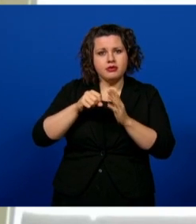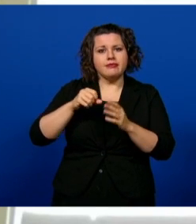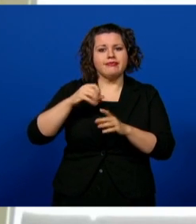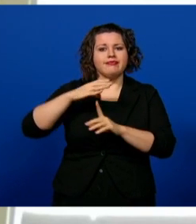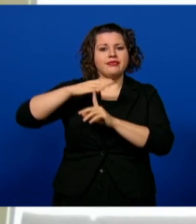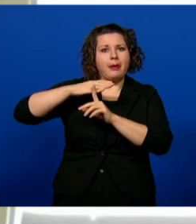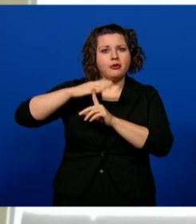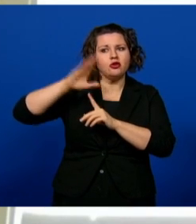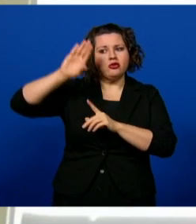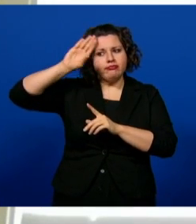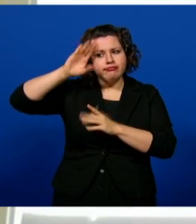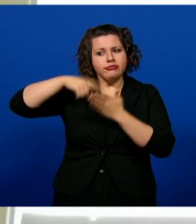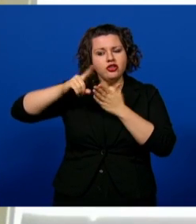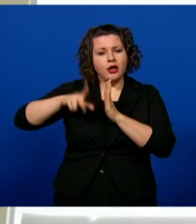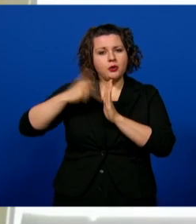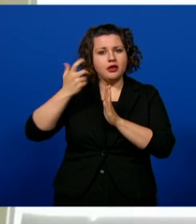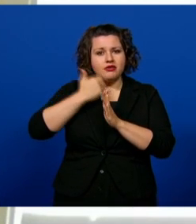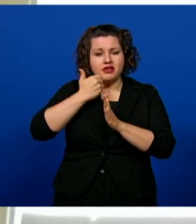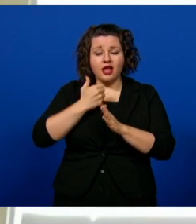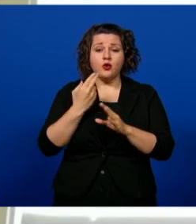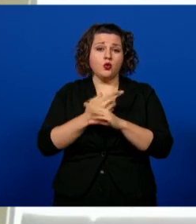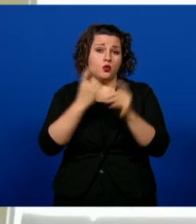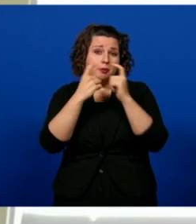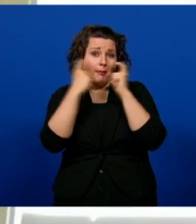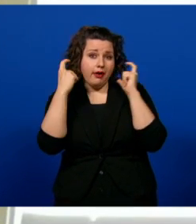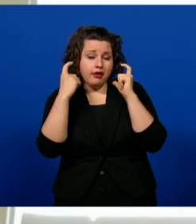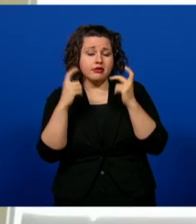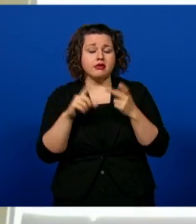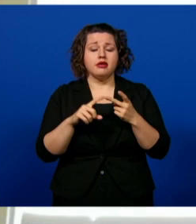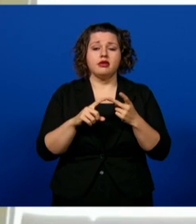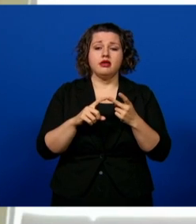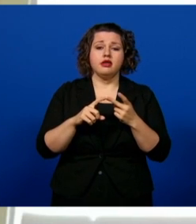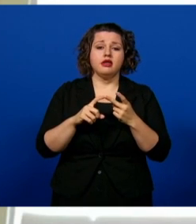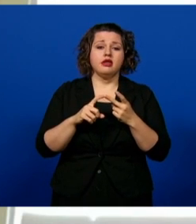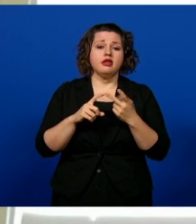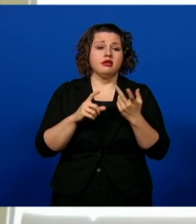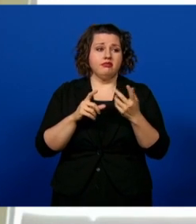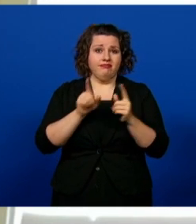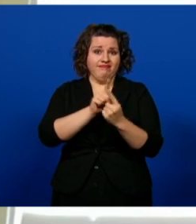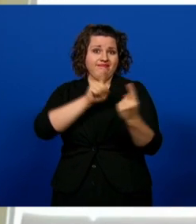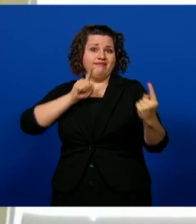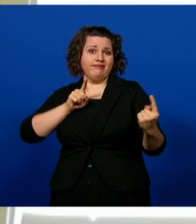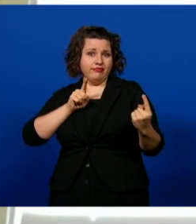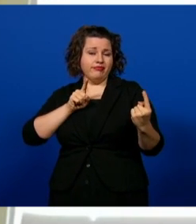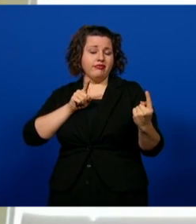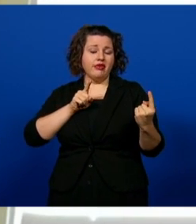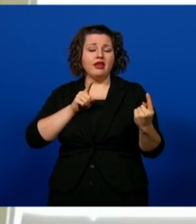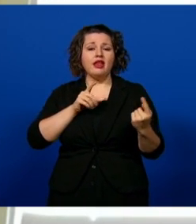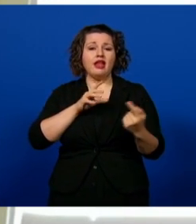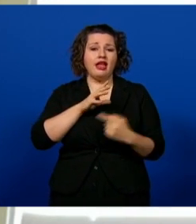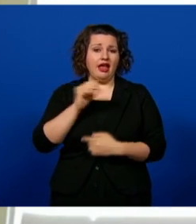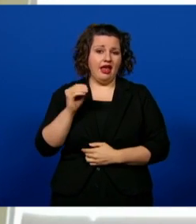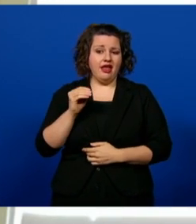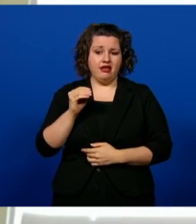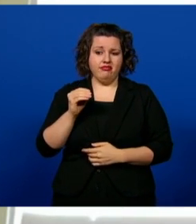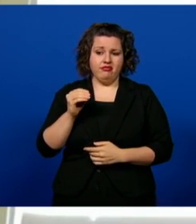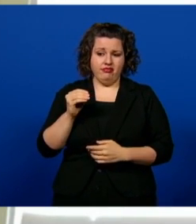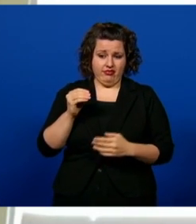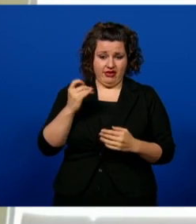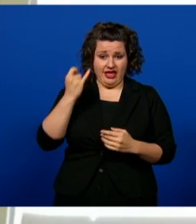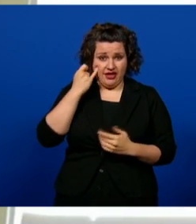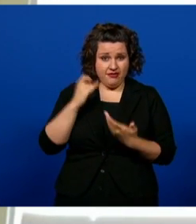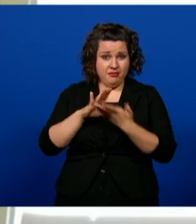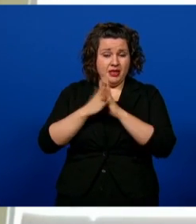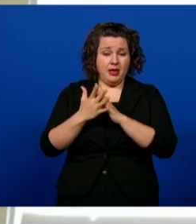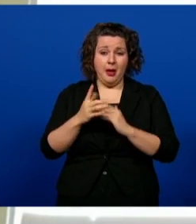temperature twice a day, using a face mask, maintaining distance, and of course, having a plan in case they were to